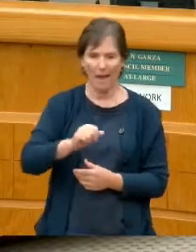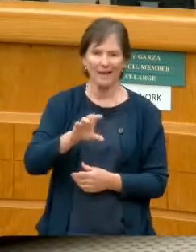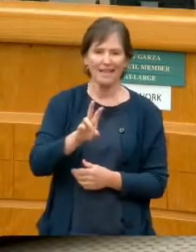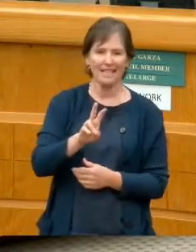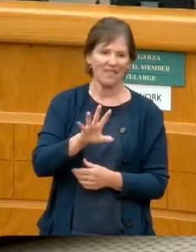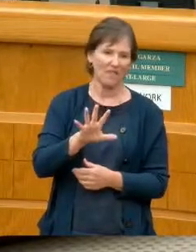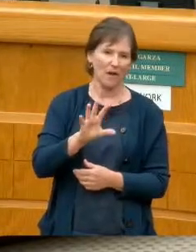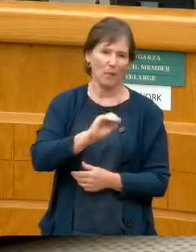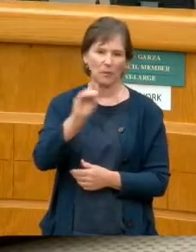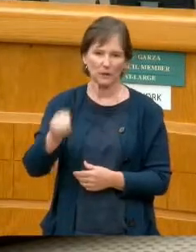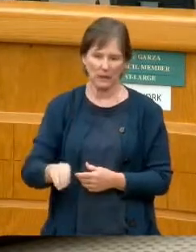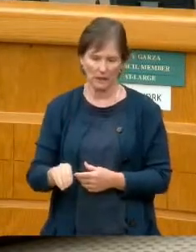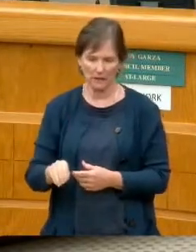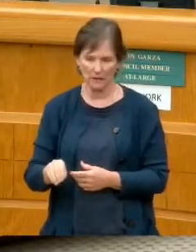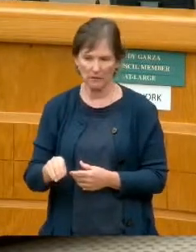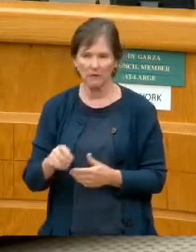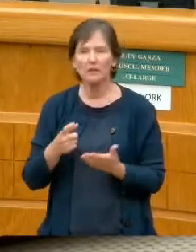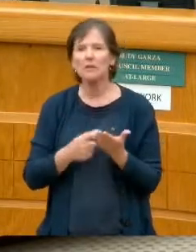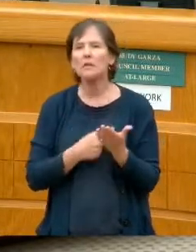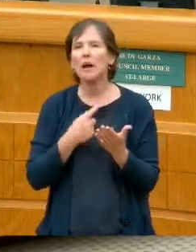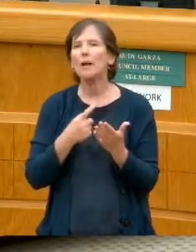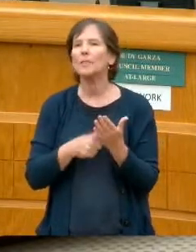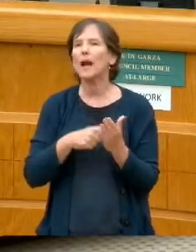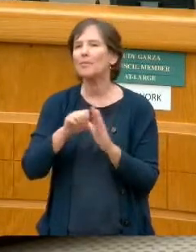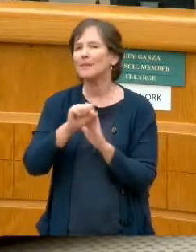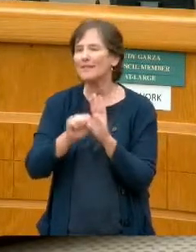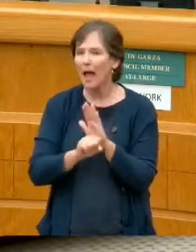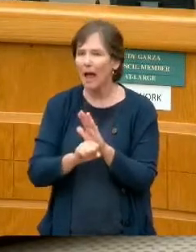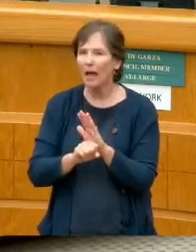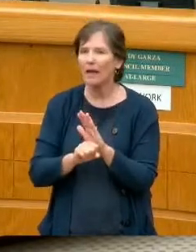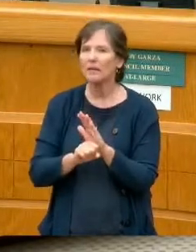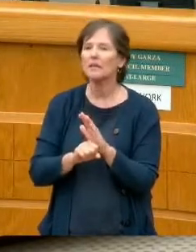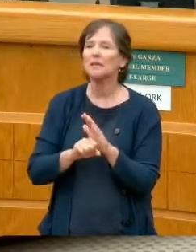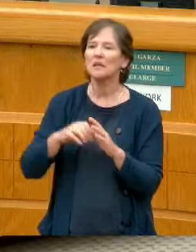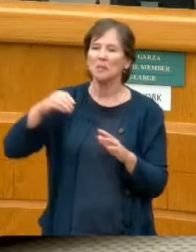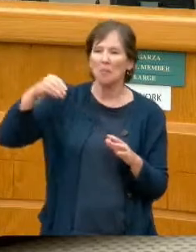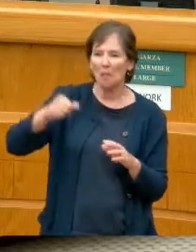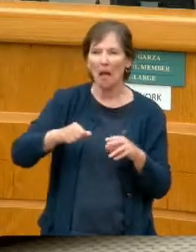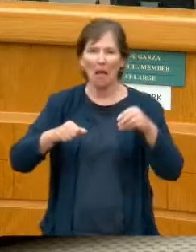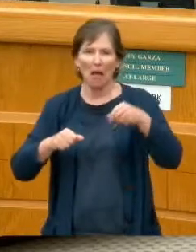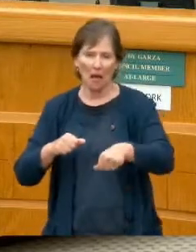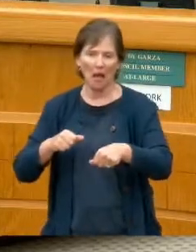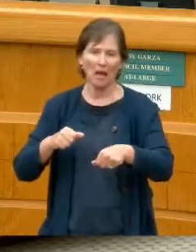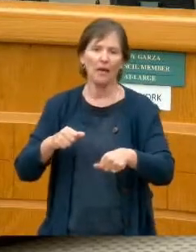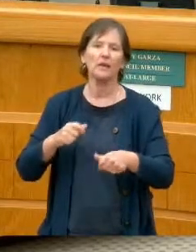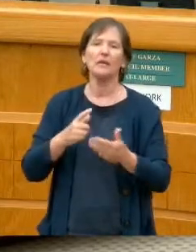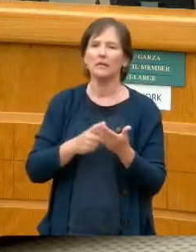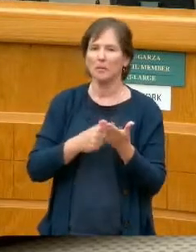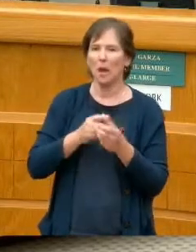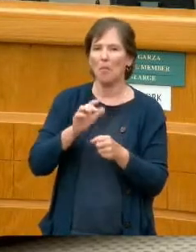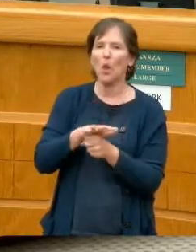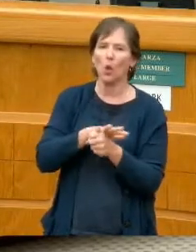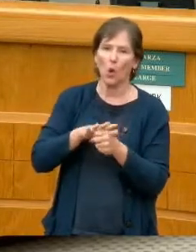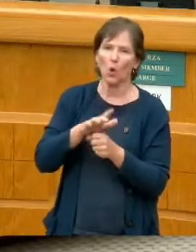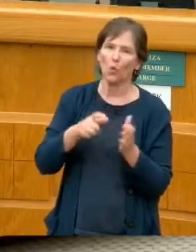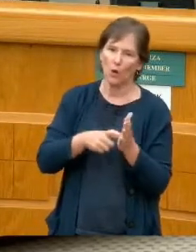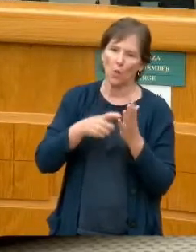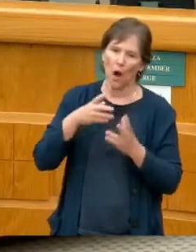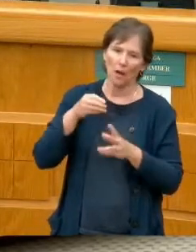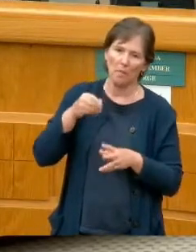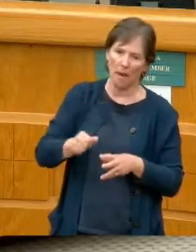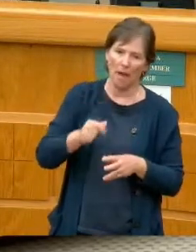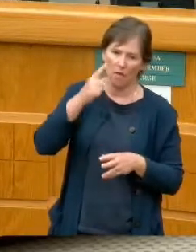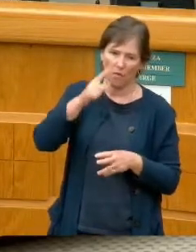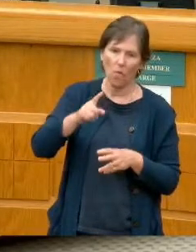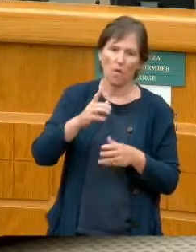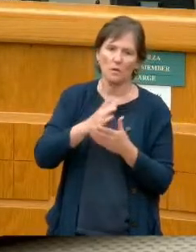to assist, or they will come from local matches. Look, the point is that we do not know as of today the true